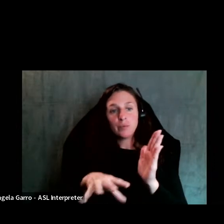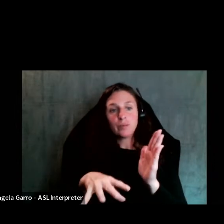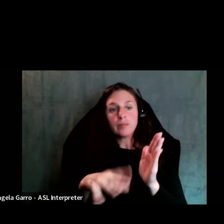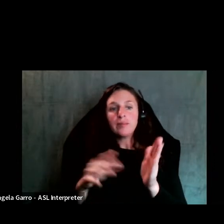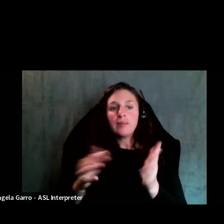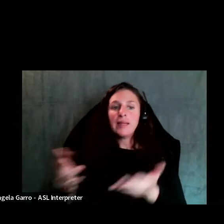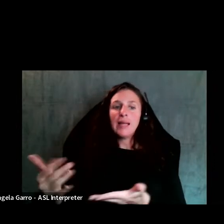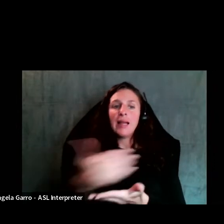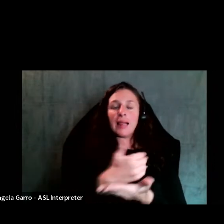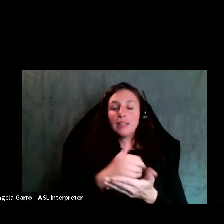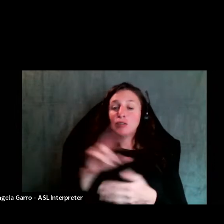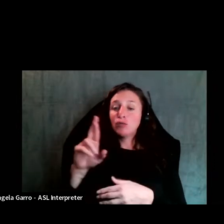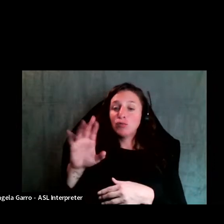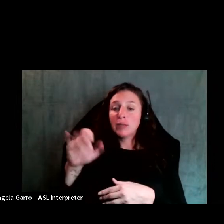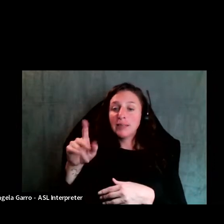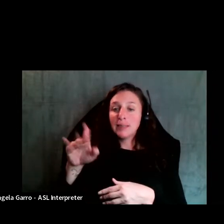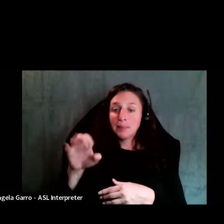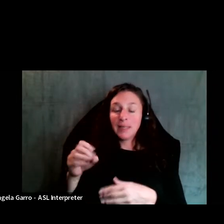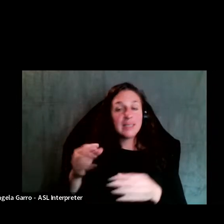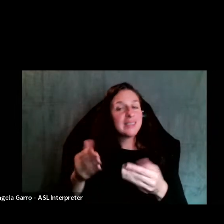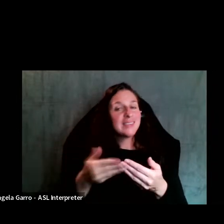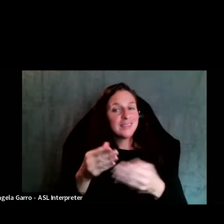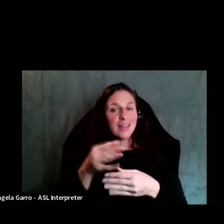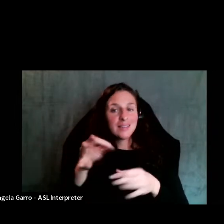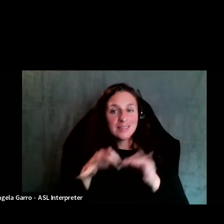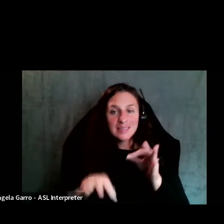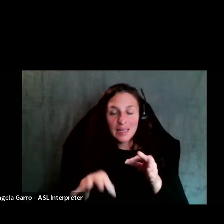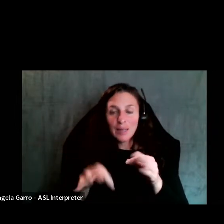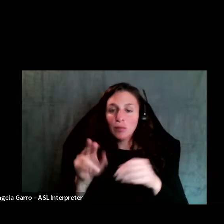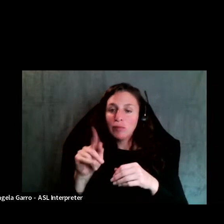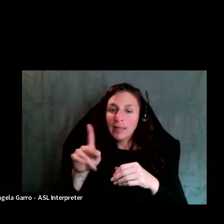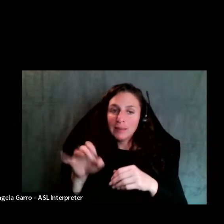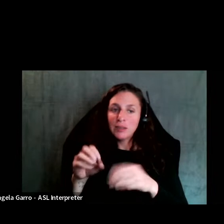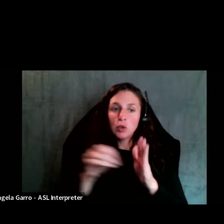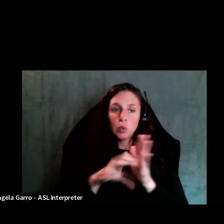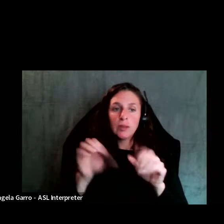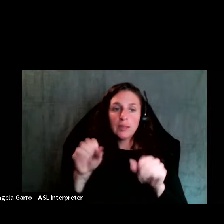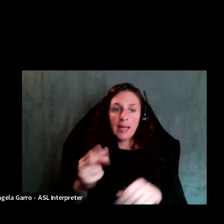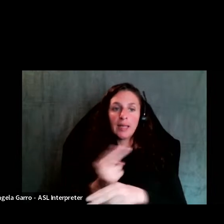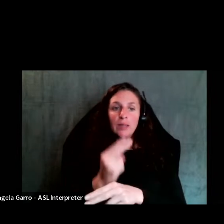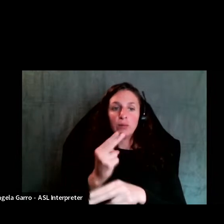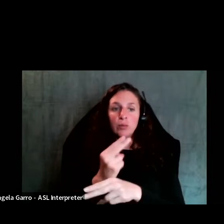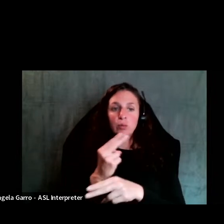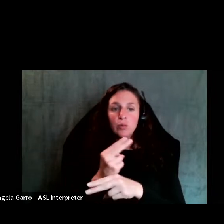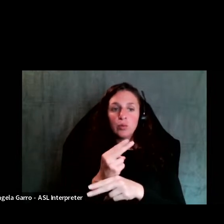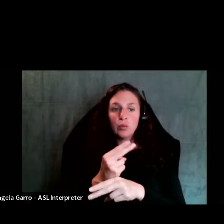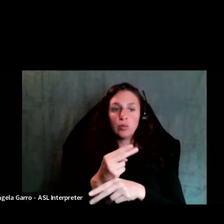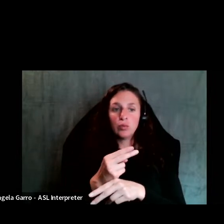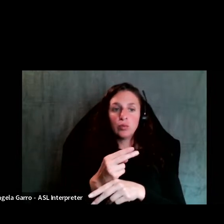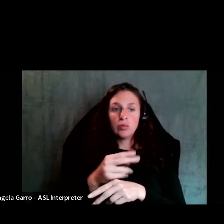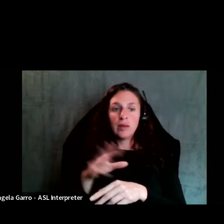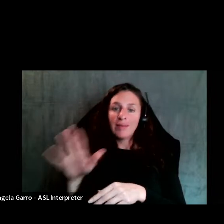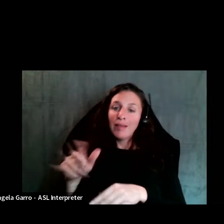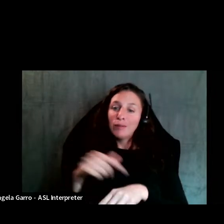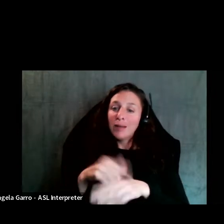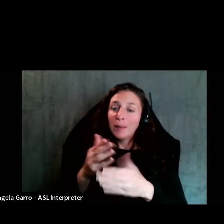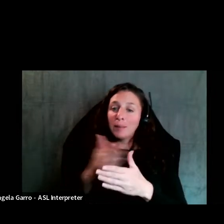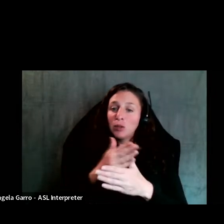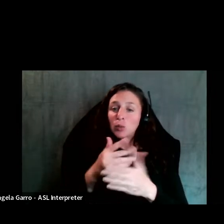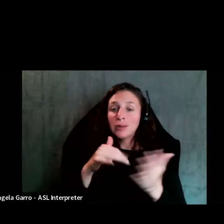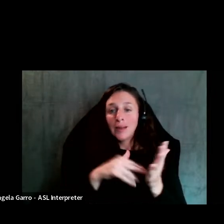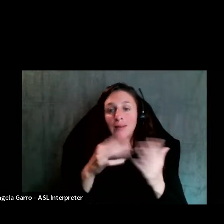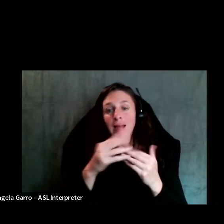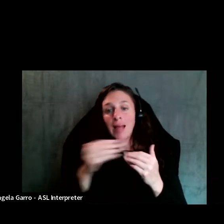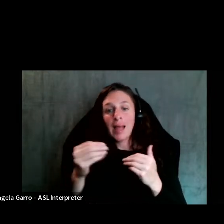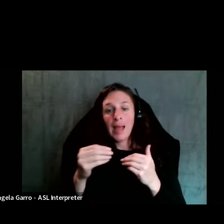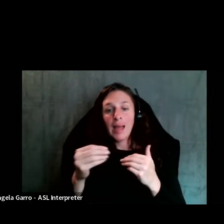collecting recipes, easy and simple recipes that students could use in their time between studies and also hopefully